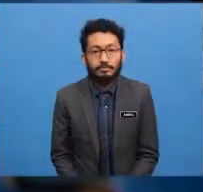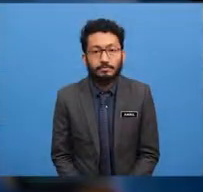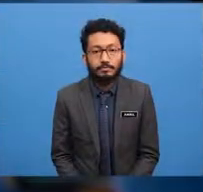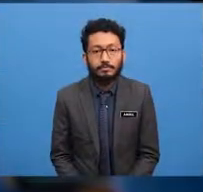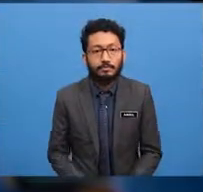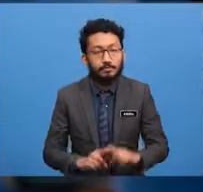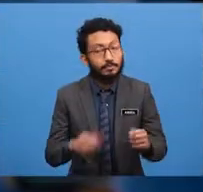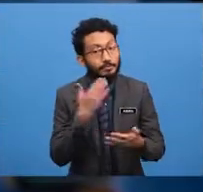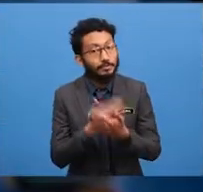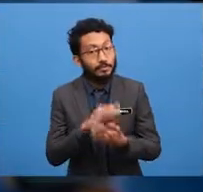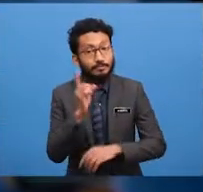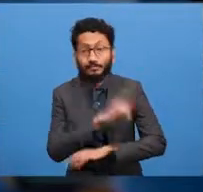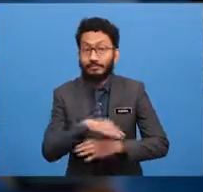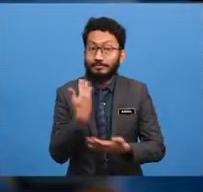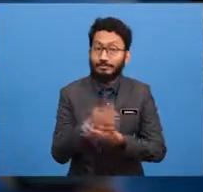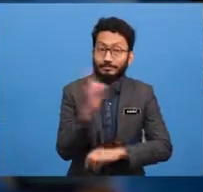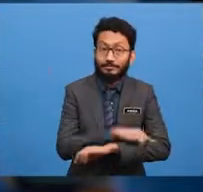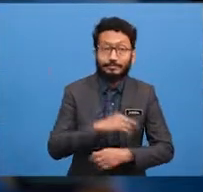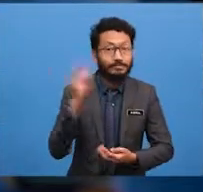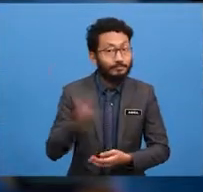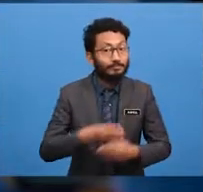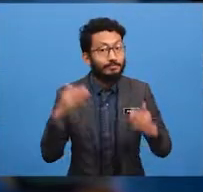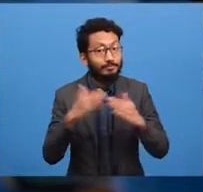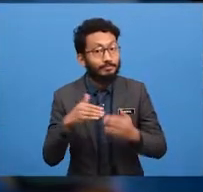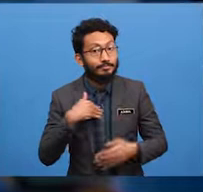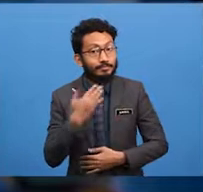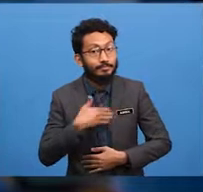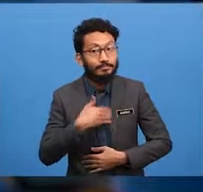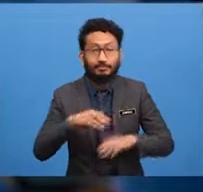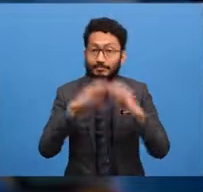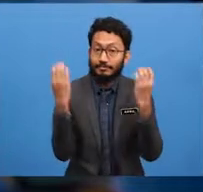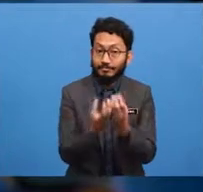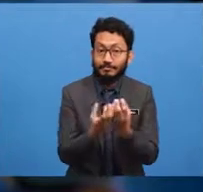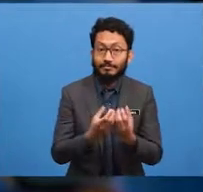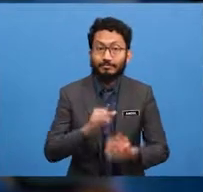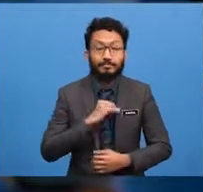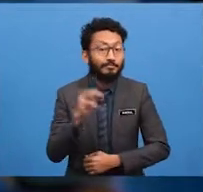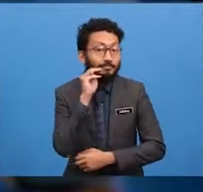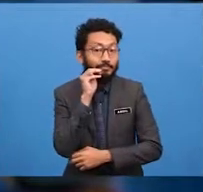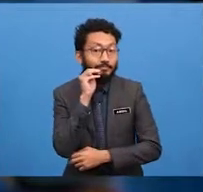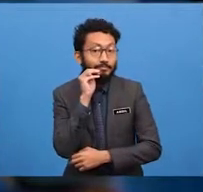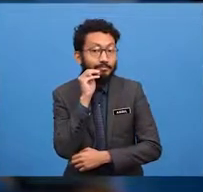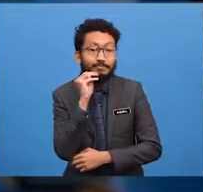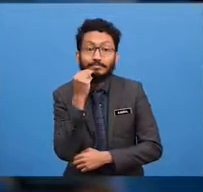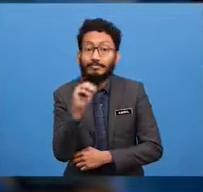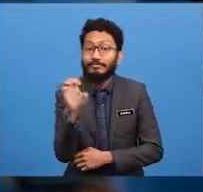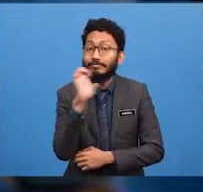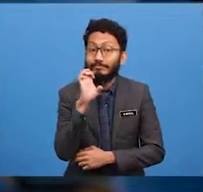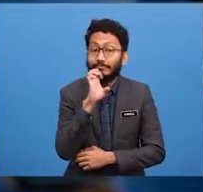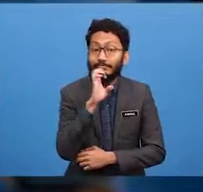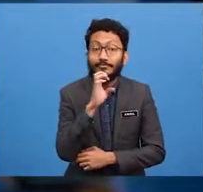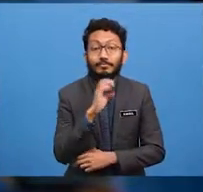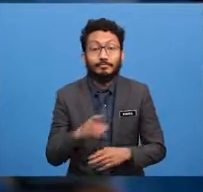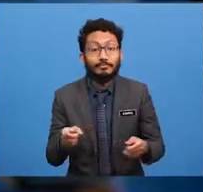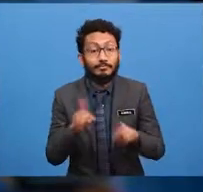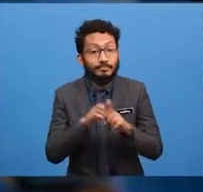very good day, everyone. Welcome to my writing segment. I'm Miss Emma, and you'll be with me today. We